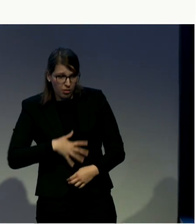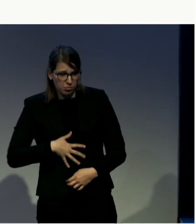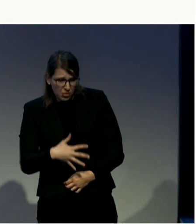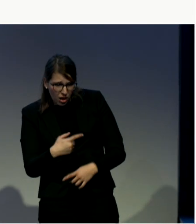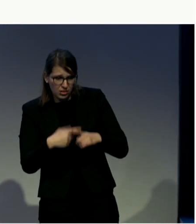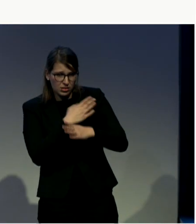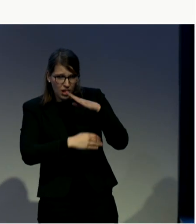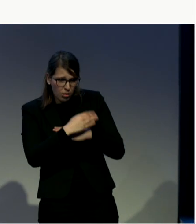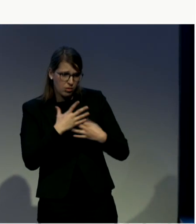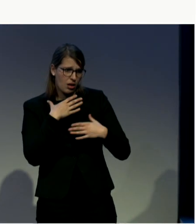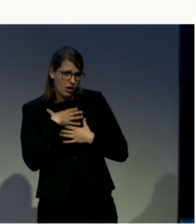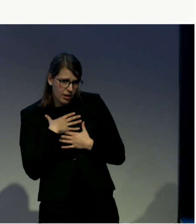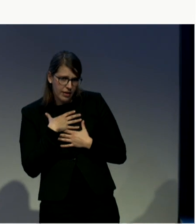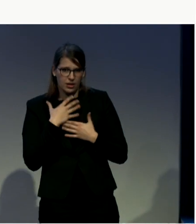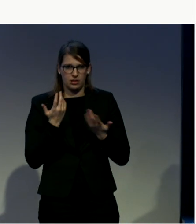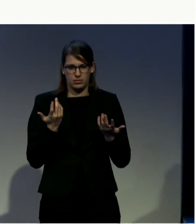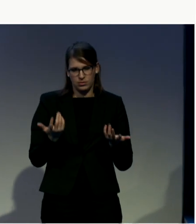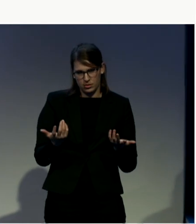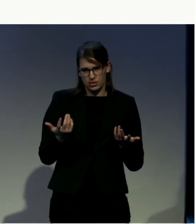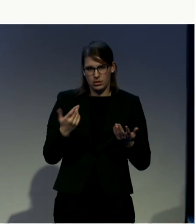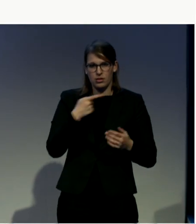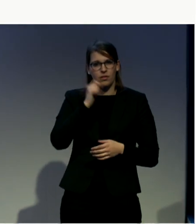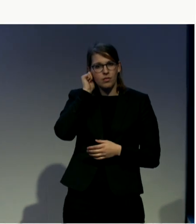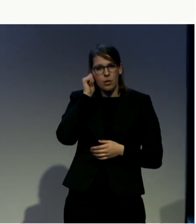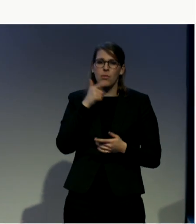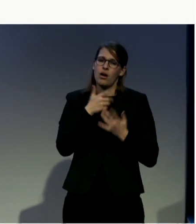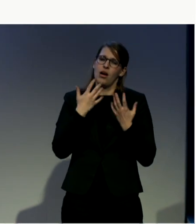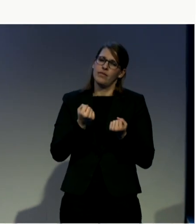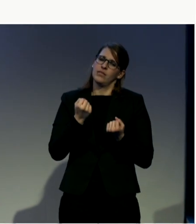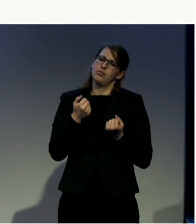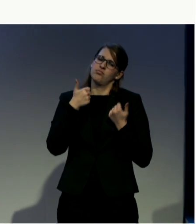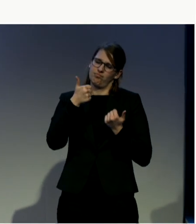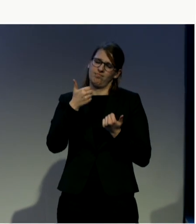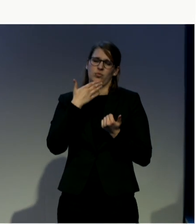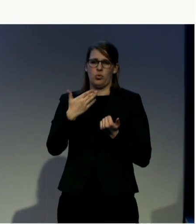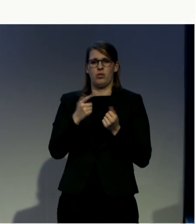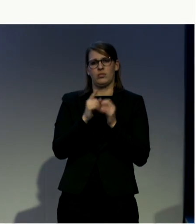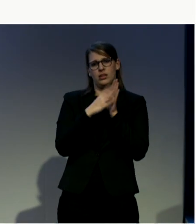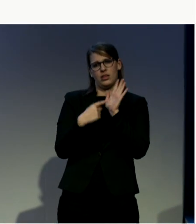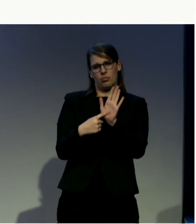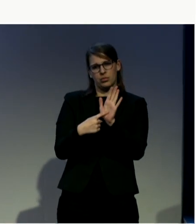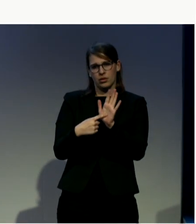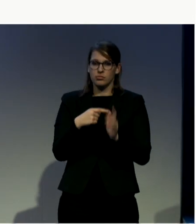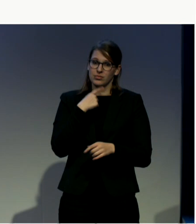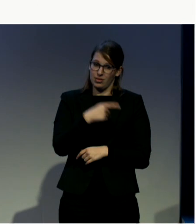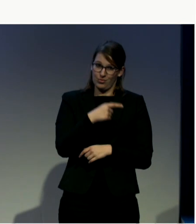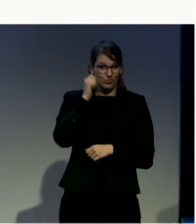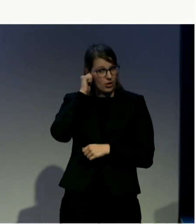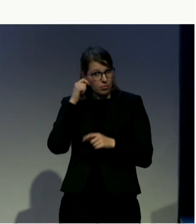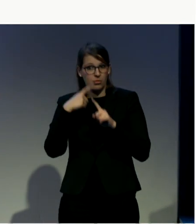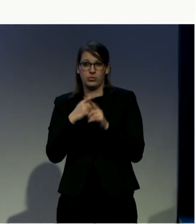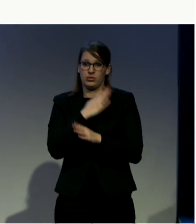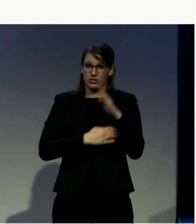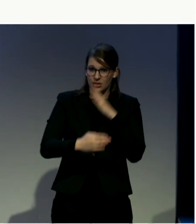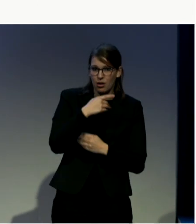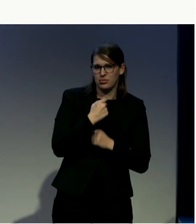sets a very good example of a woman with a disability who has been going out there to inspire other women. So that's why I